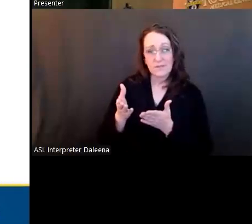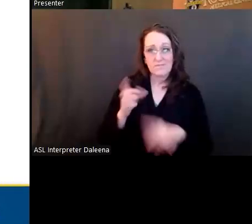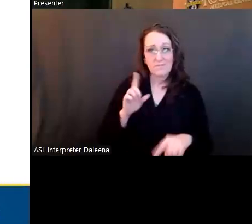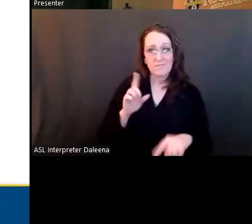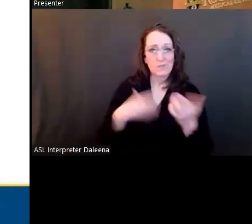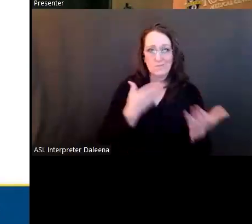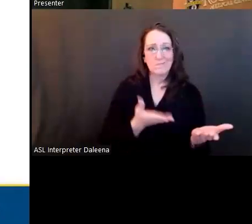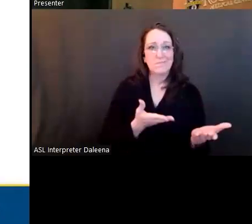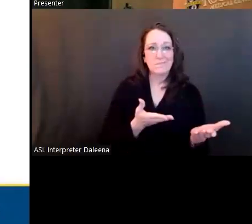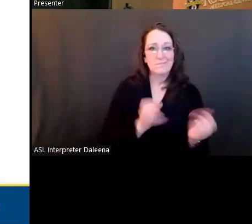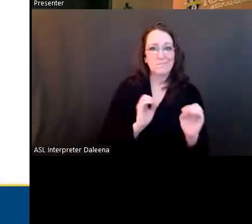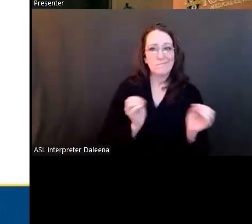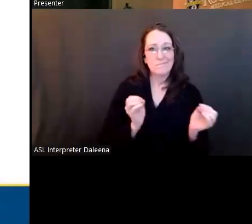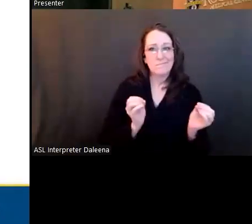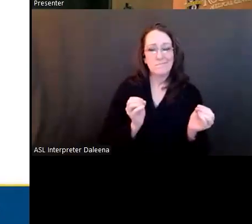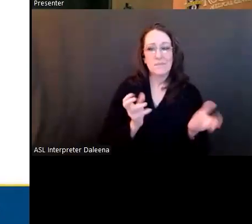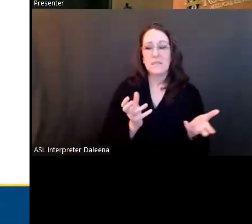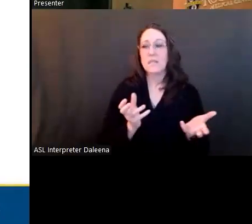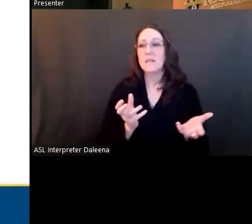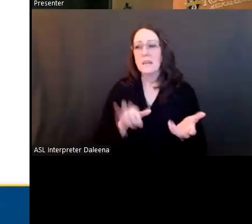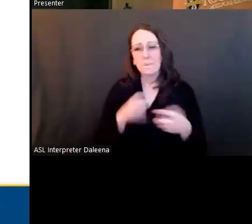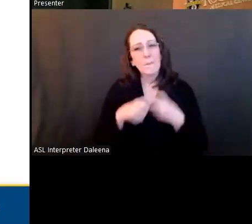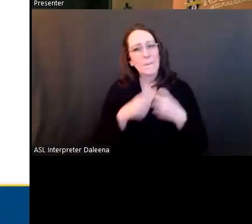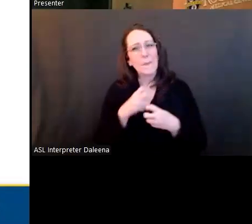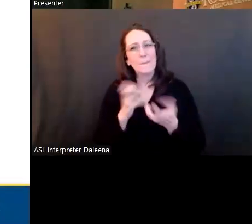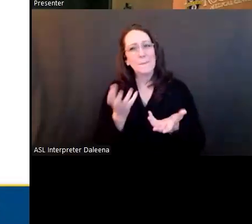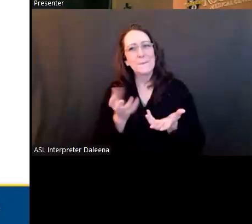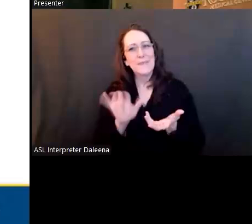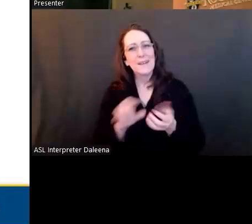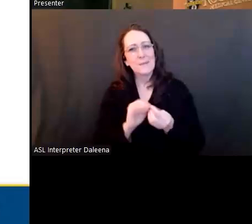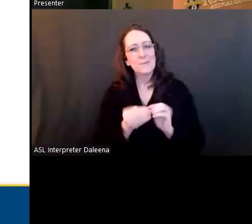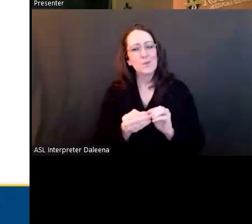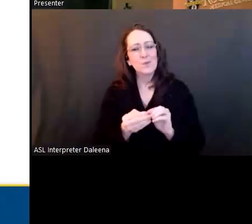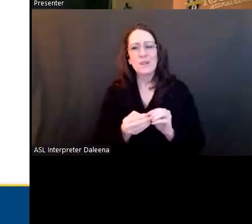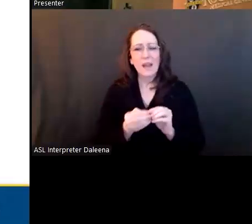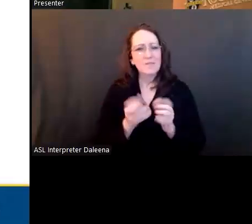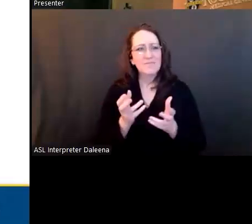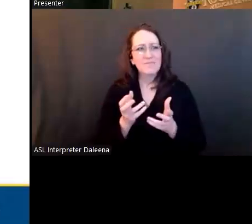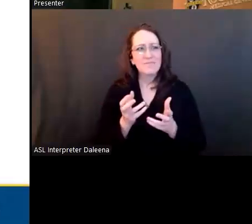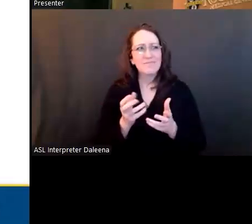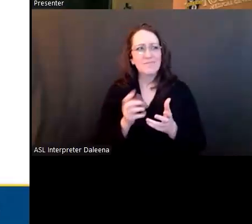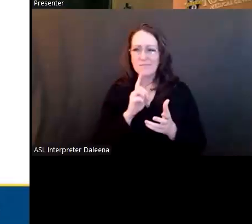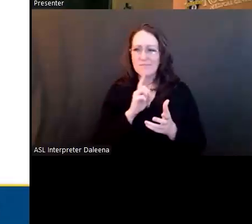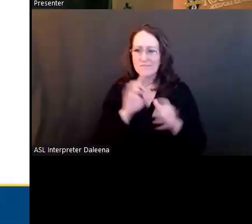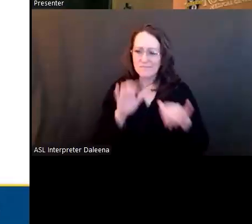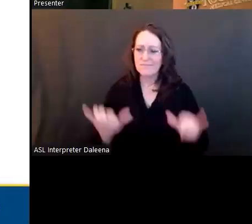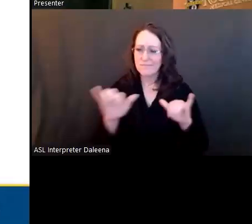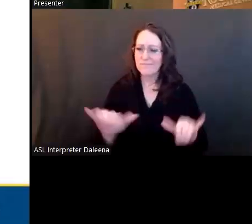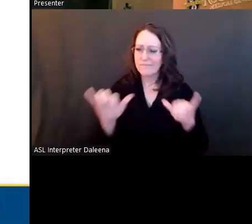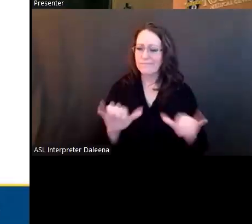delivered. And this is a problematic number and one that has remained relatively consistent over